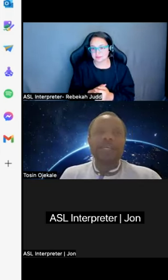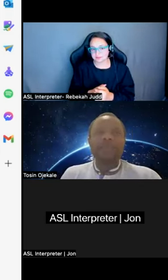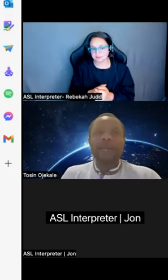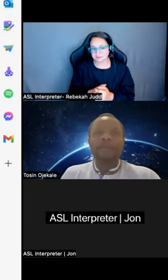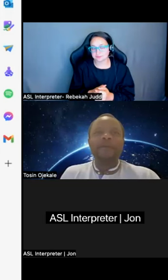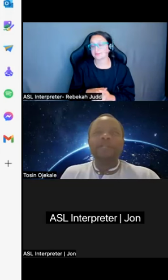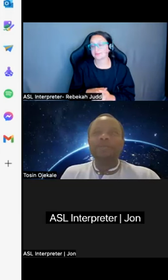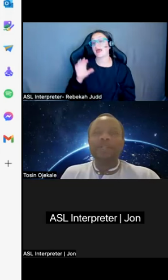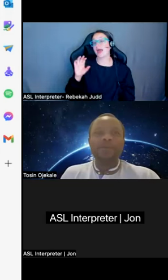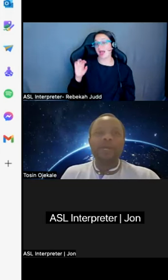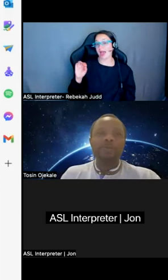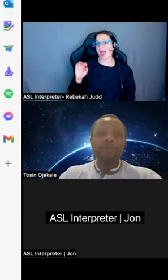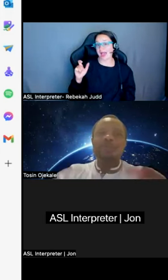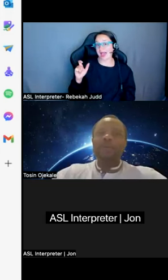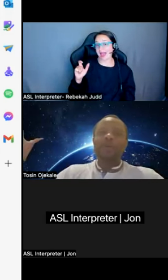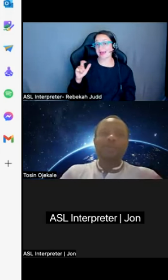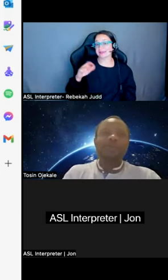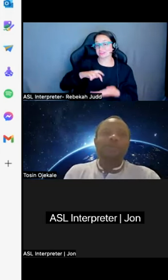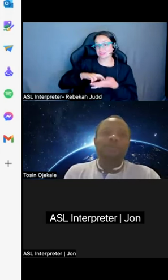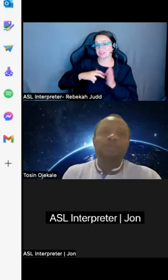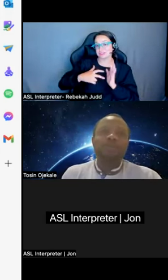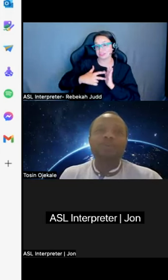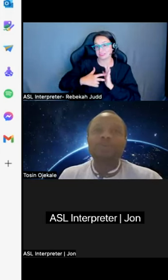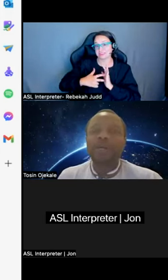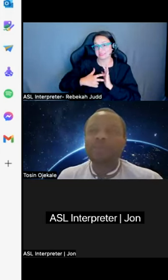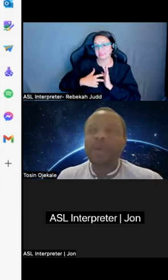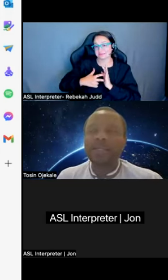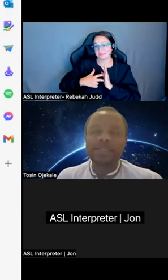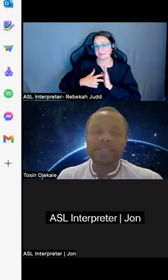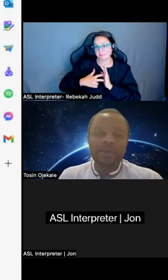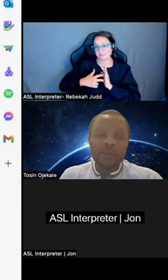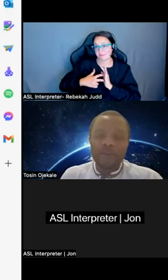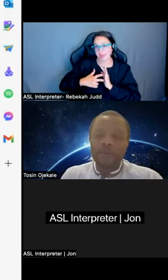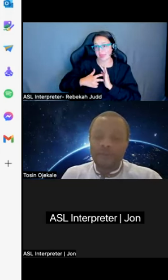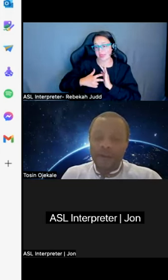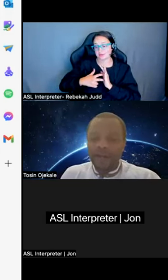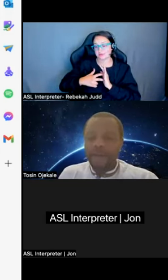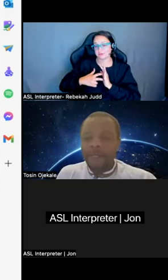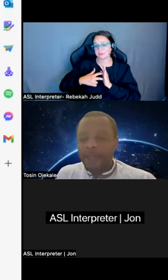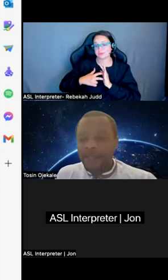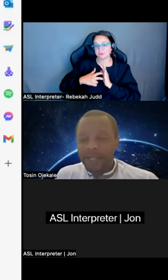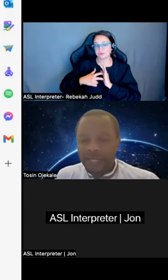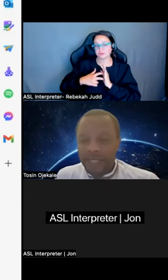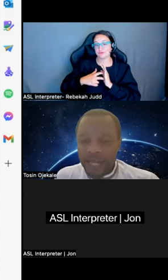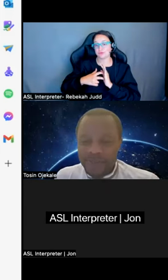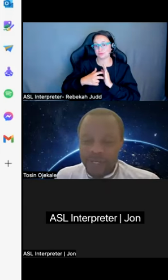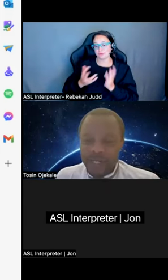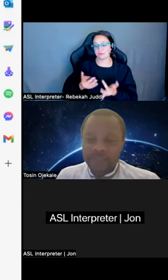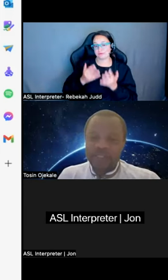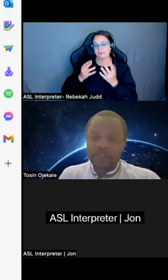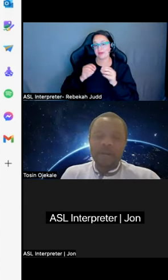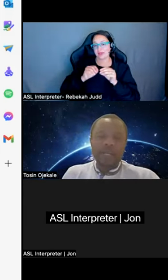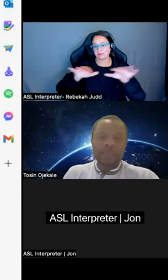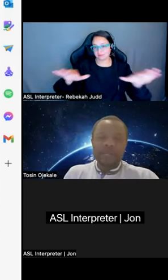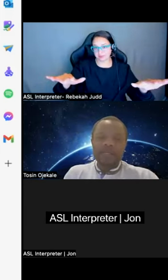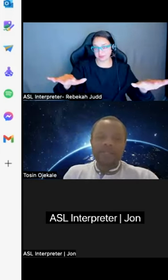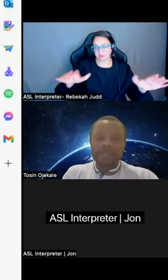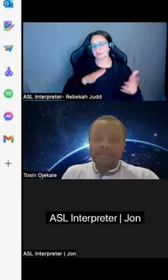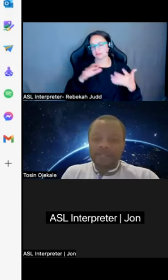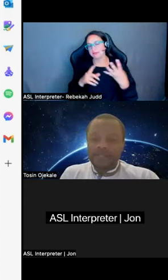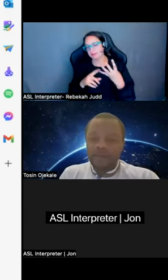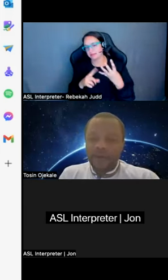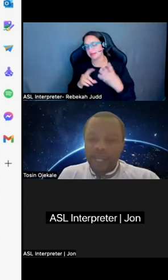is meant for. It's meant to help to expand the scope of the fire. Then the last one here talks about